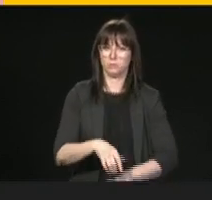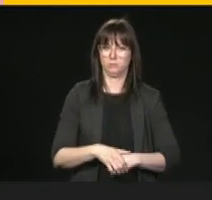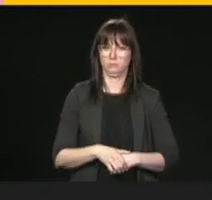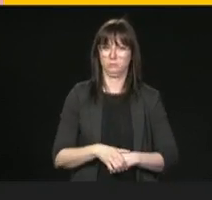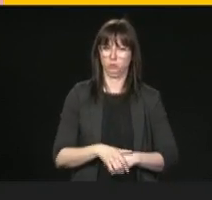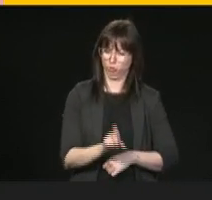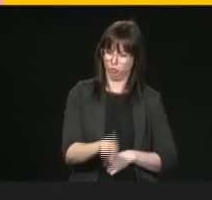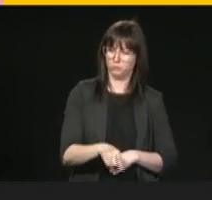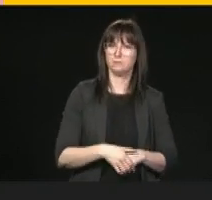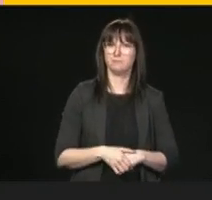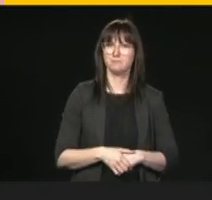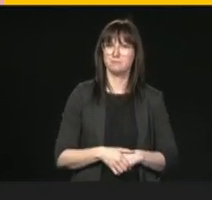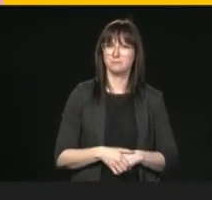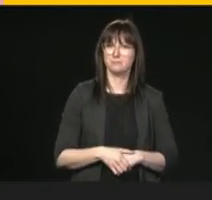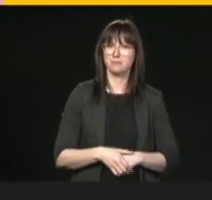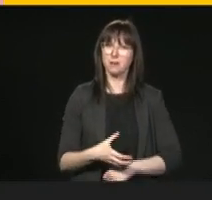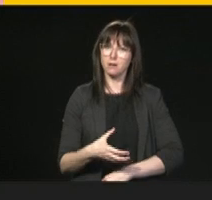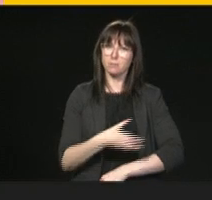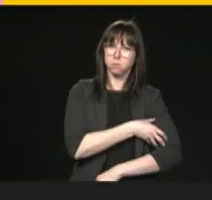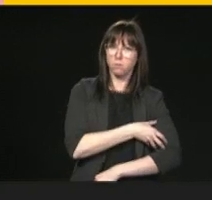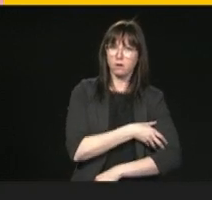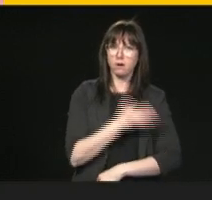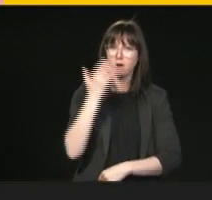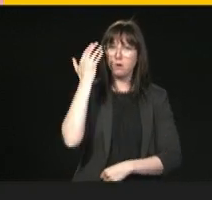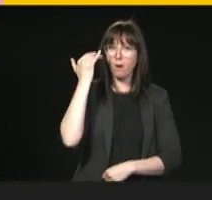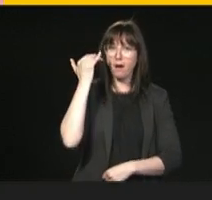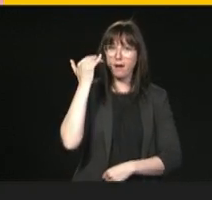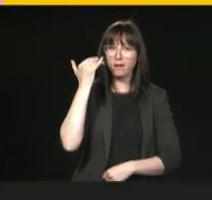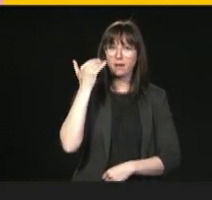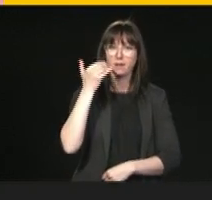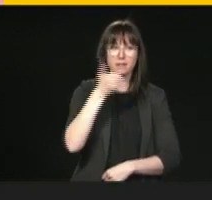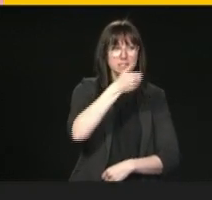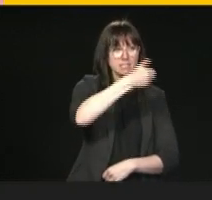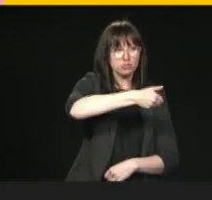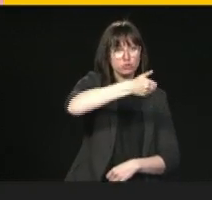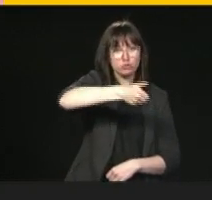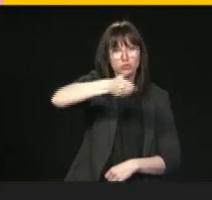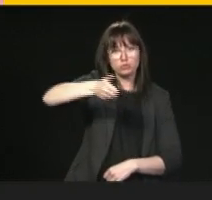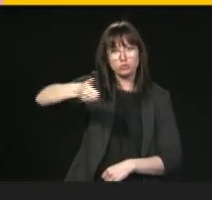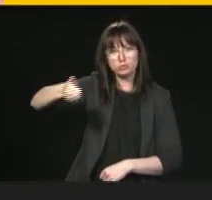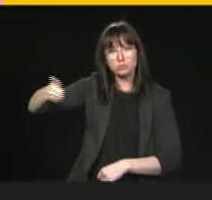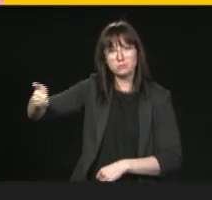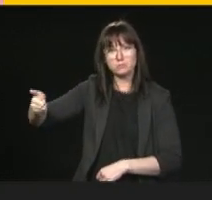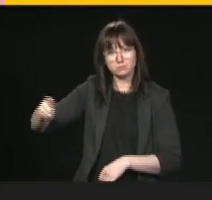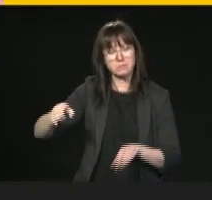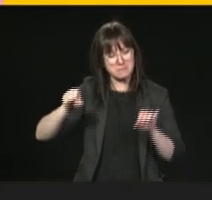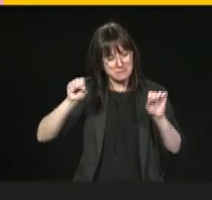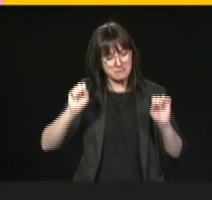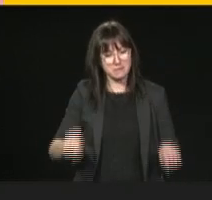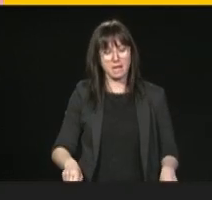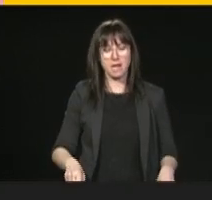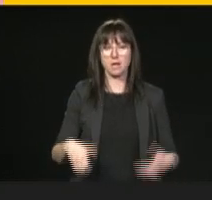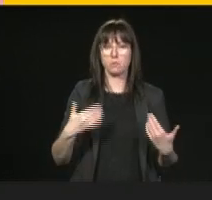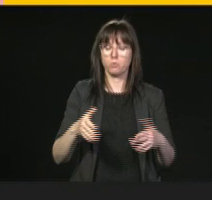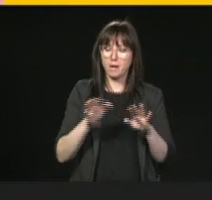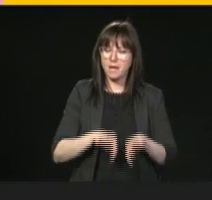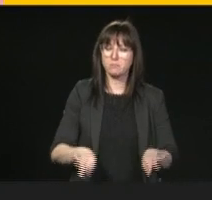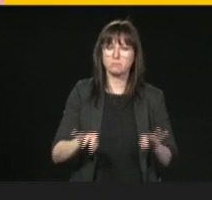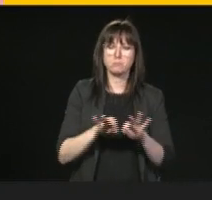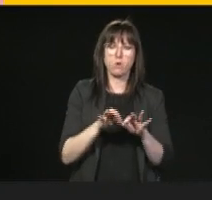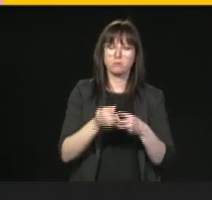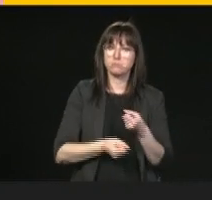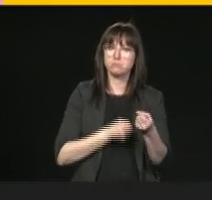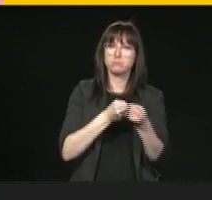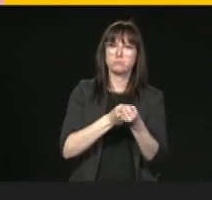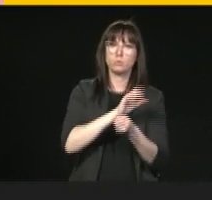because each one of us can make a really significant contribution to our country